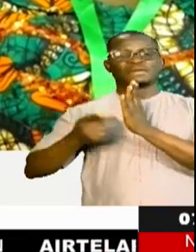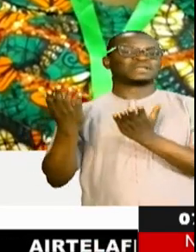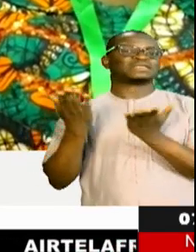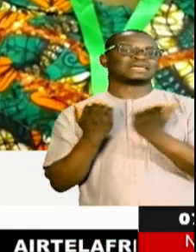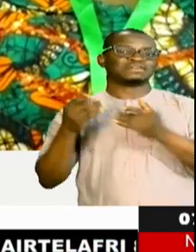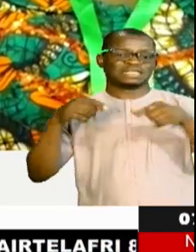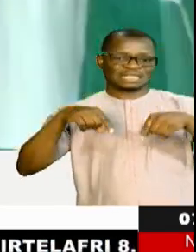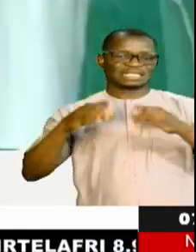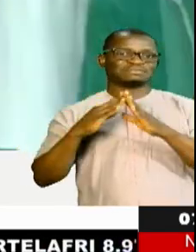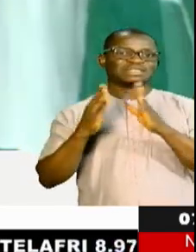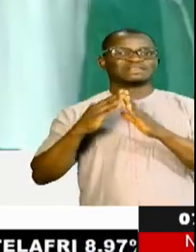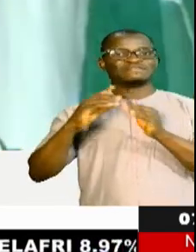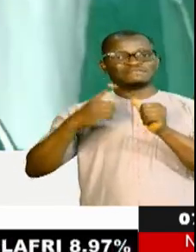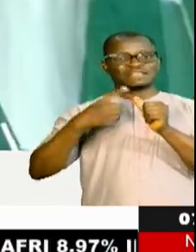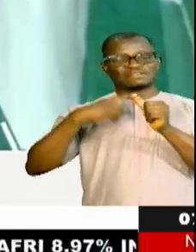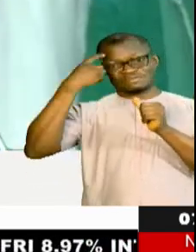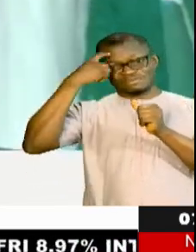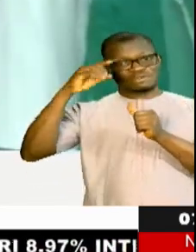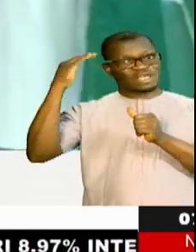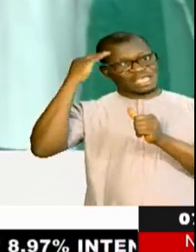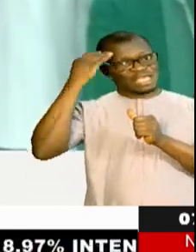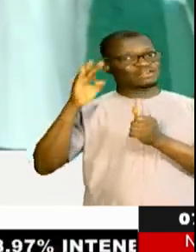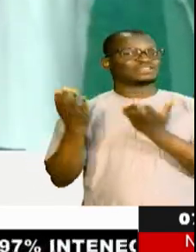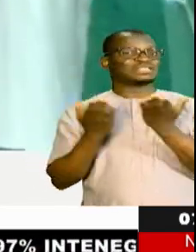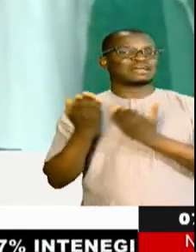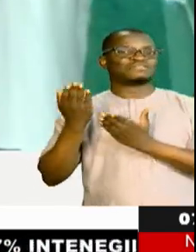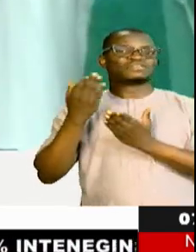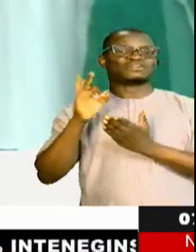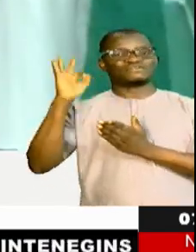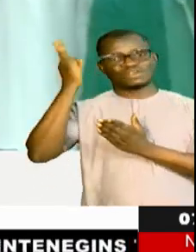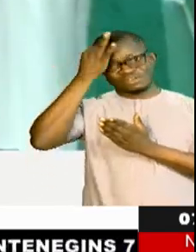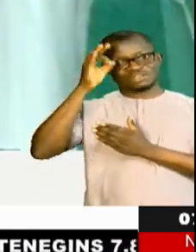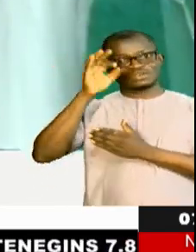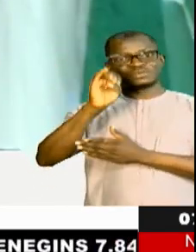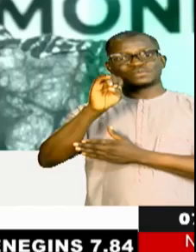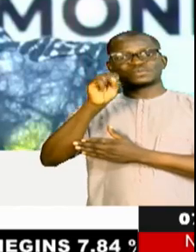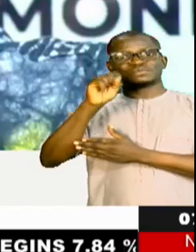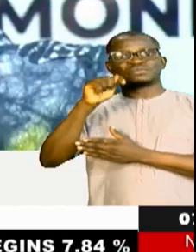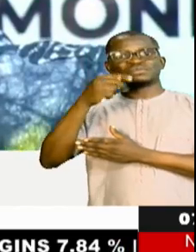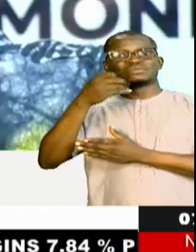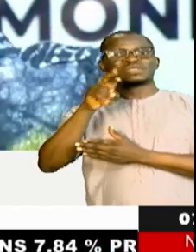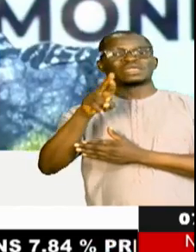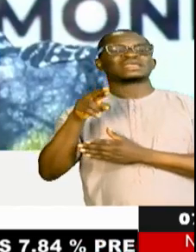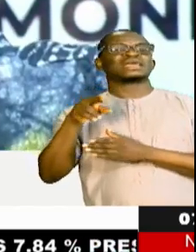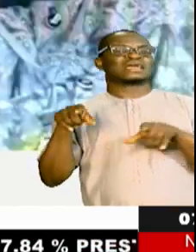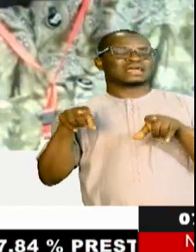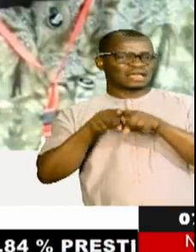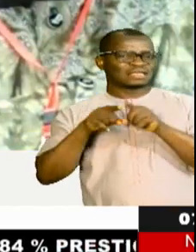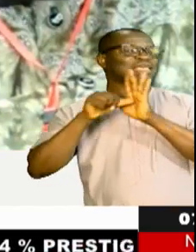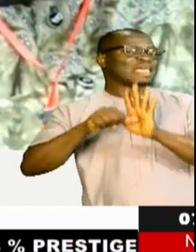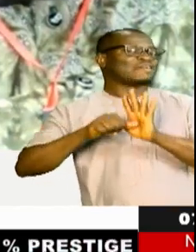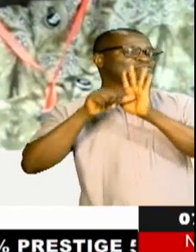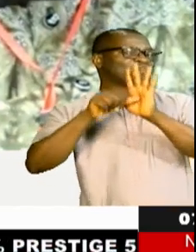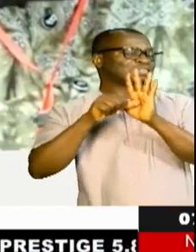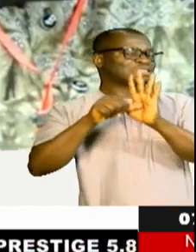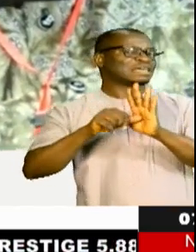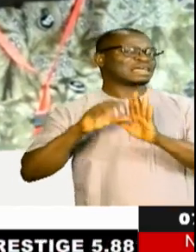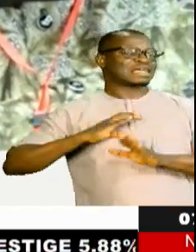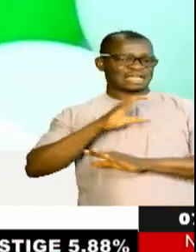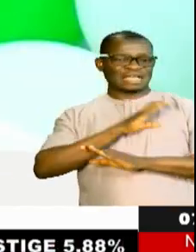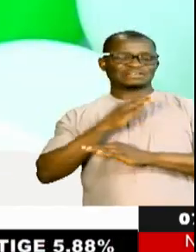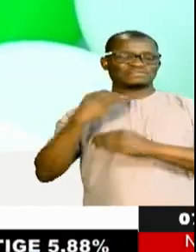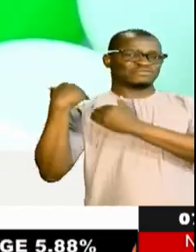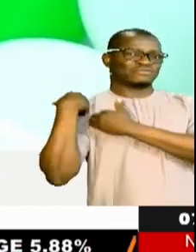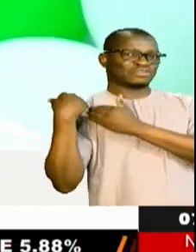first for the head of service of the Federation, Didi Esther Wilson-Jack, and she emphasized the council's role in